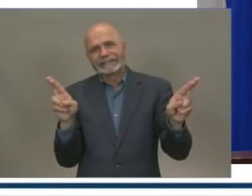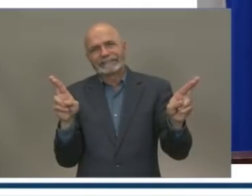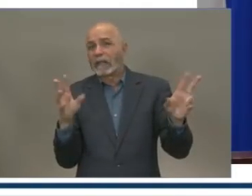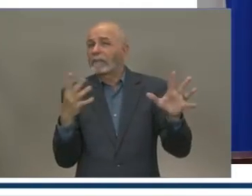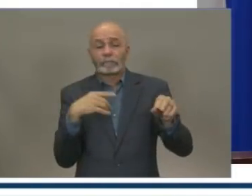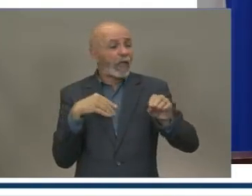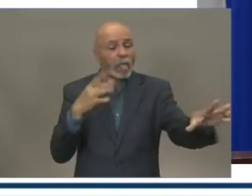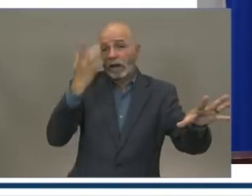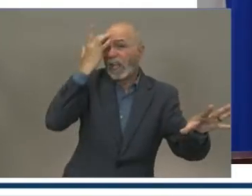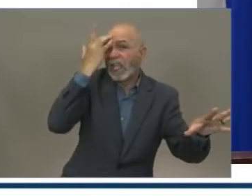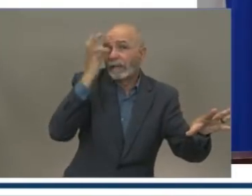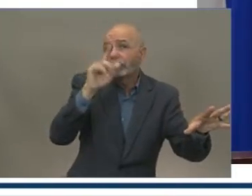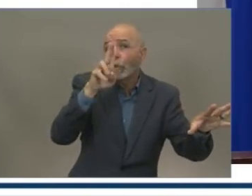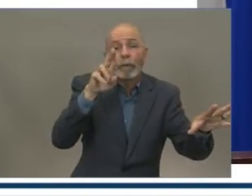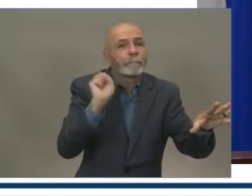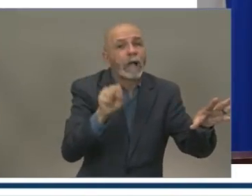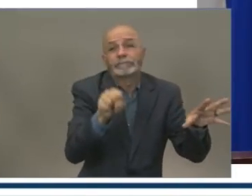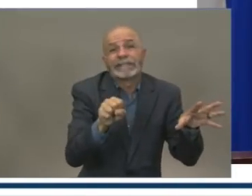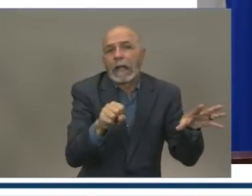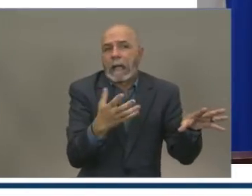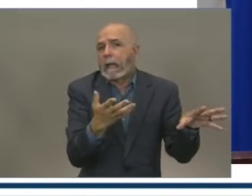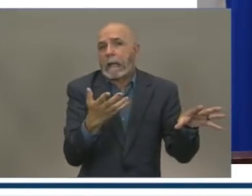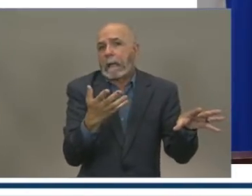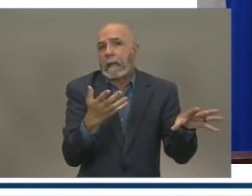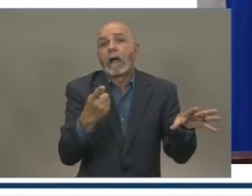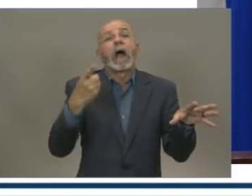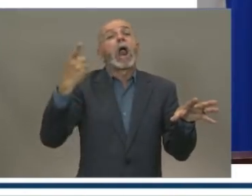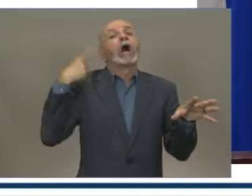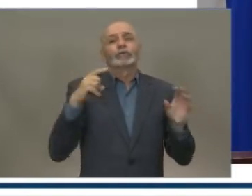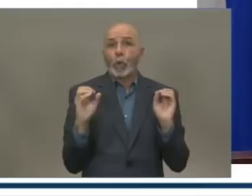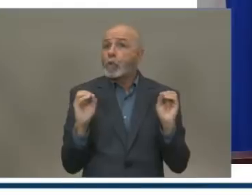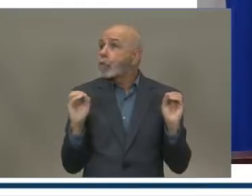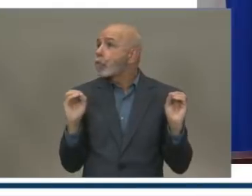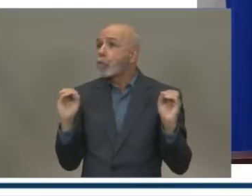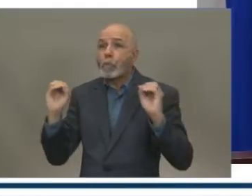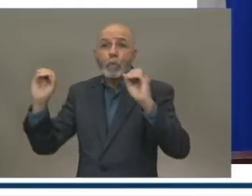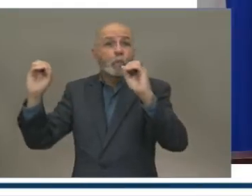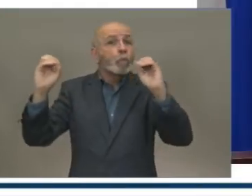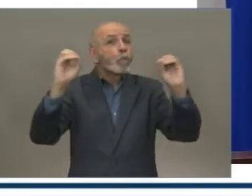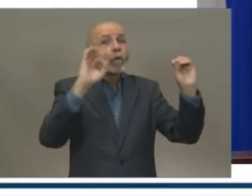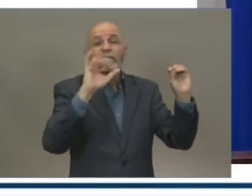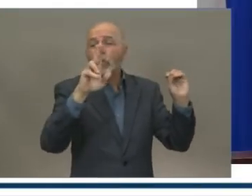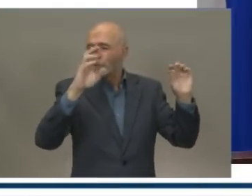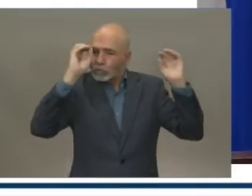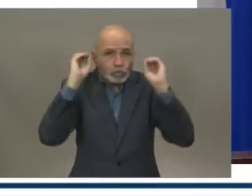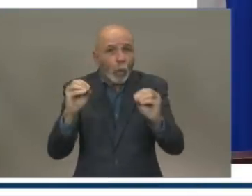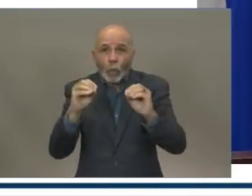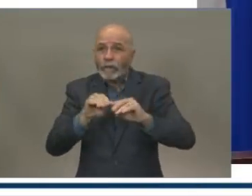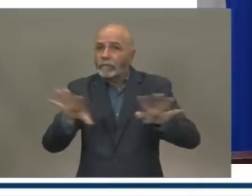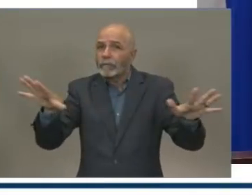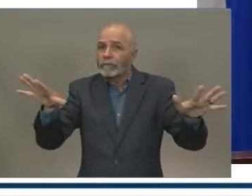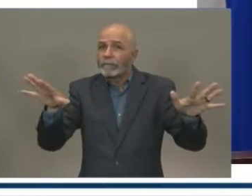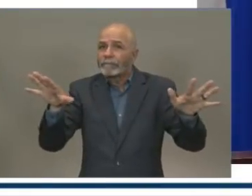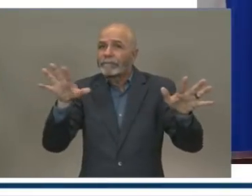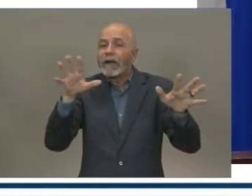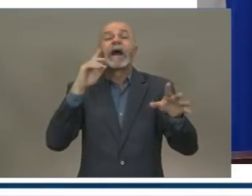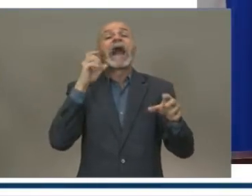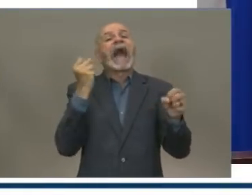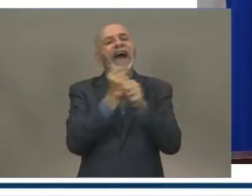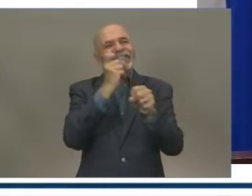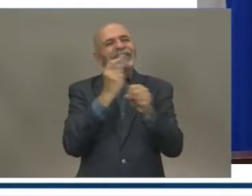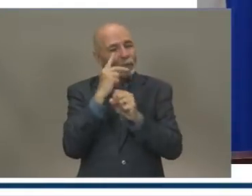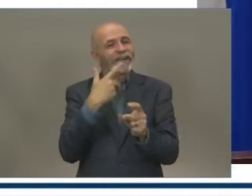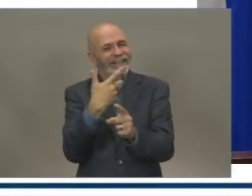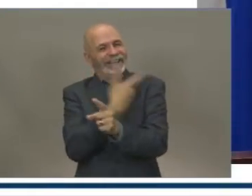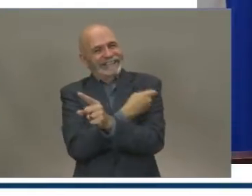is the possibility, because it wasn't around, we had no flu activity in the country last year, and every year the flu activity helps boost people's